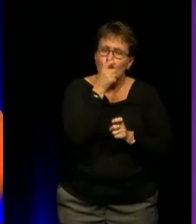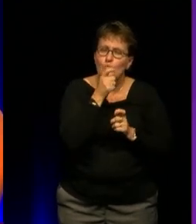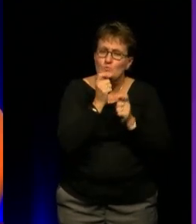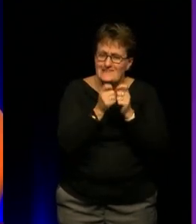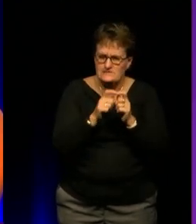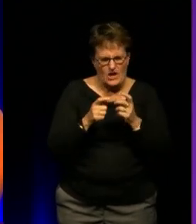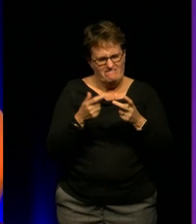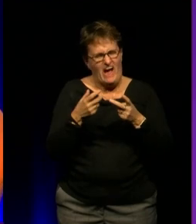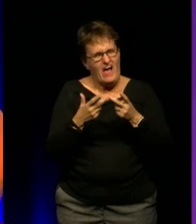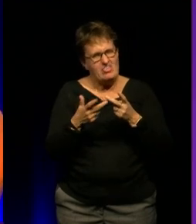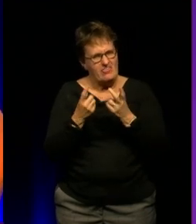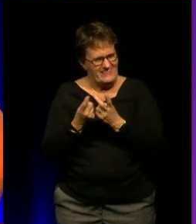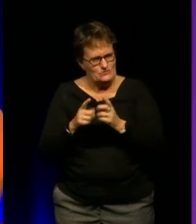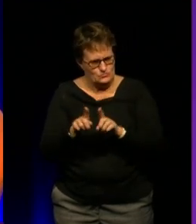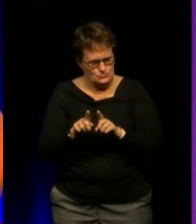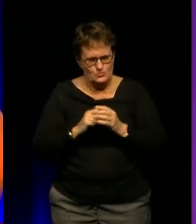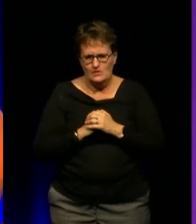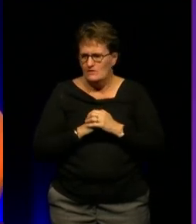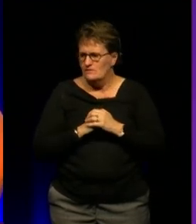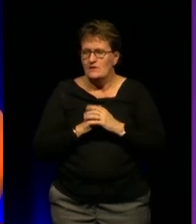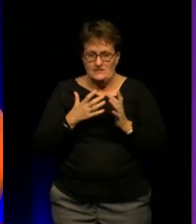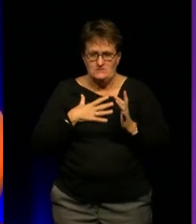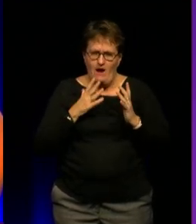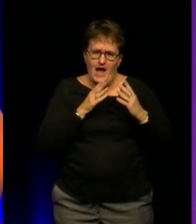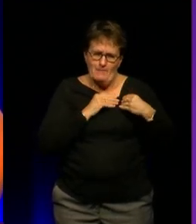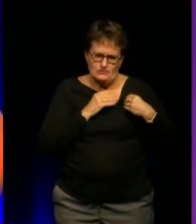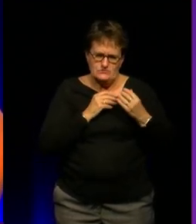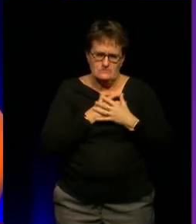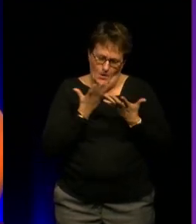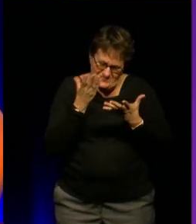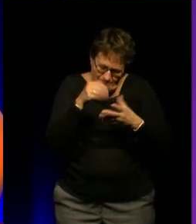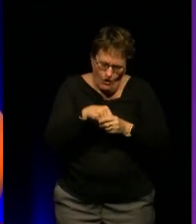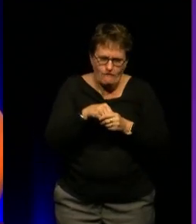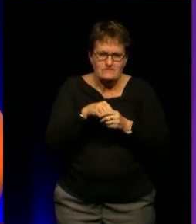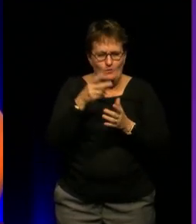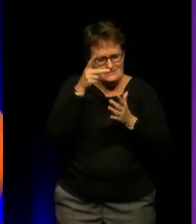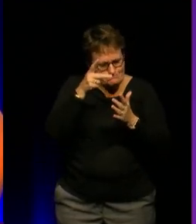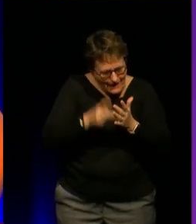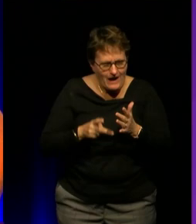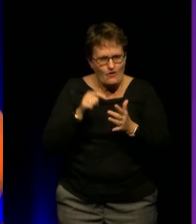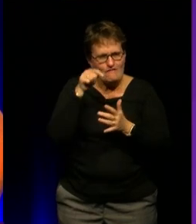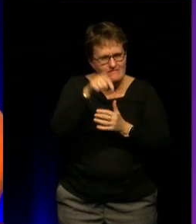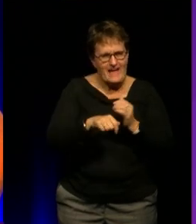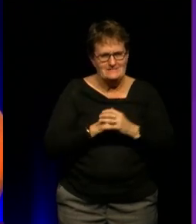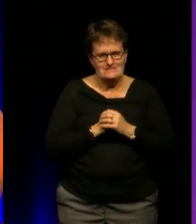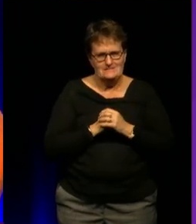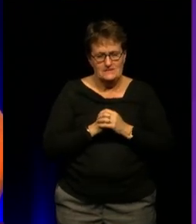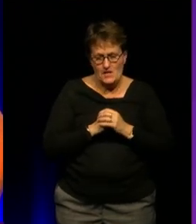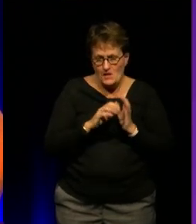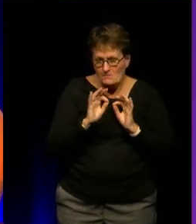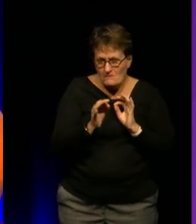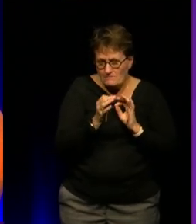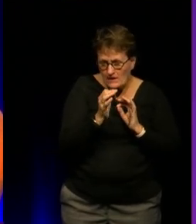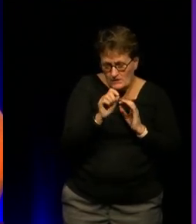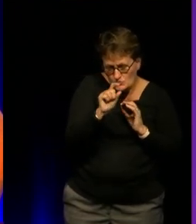products as well. I really think of each one of those people as my patient. You know, I was involved there. I was a part of that journey. Obviously only a small part for that